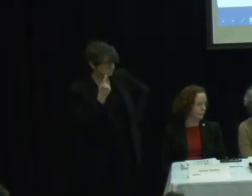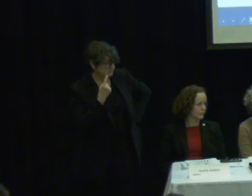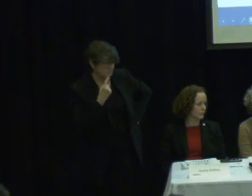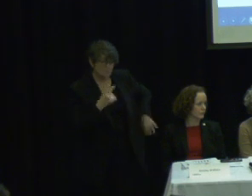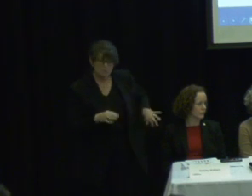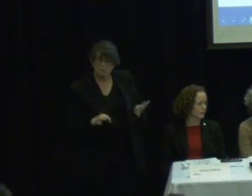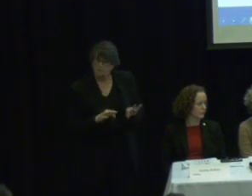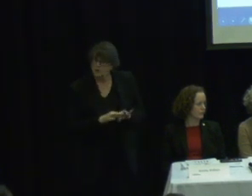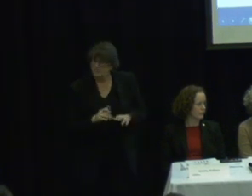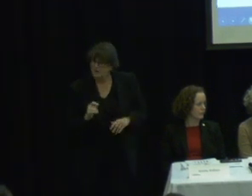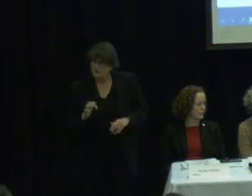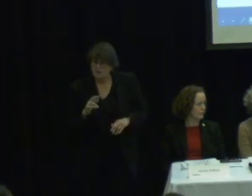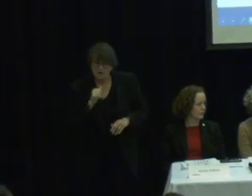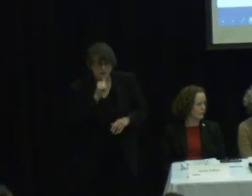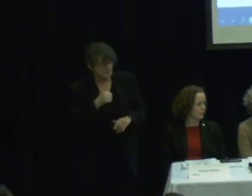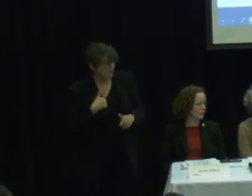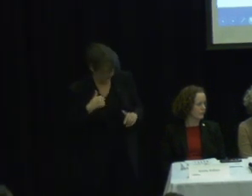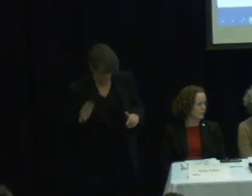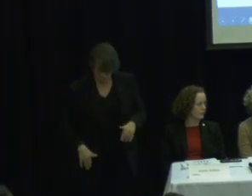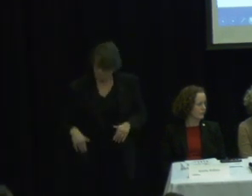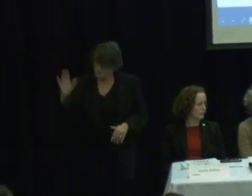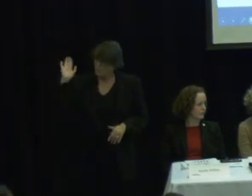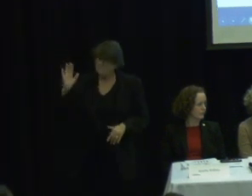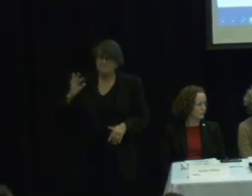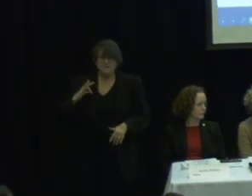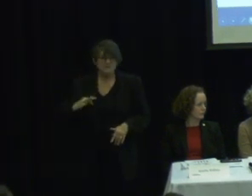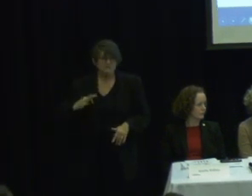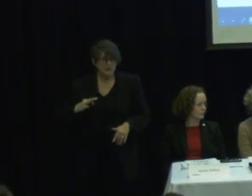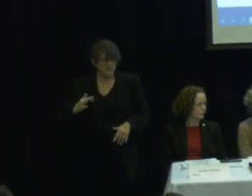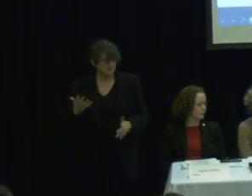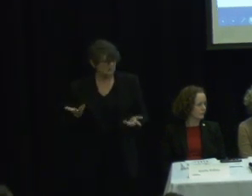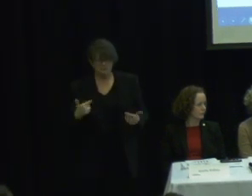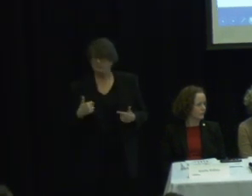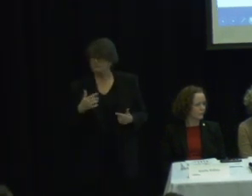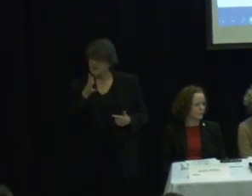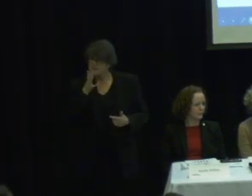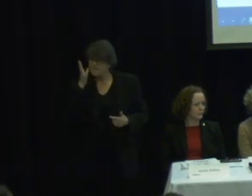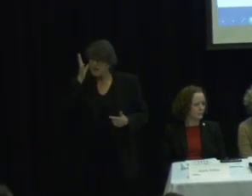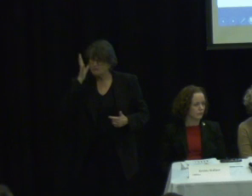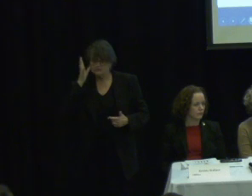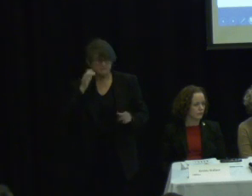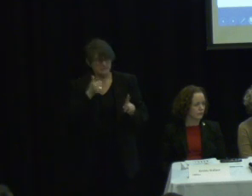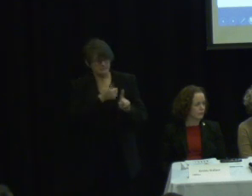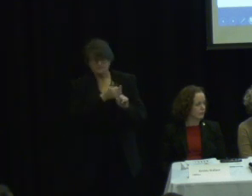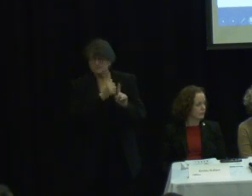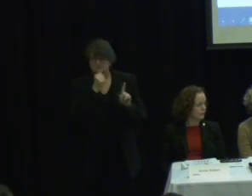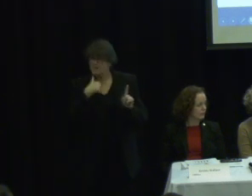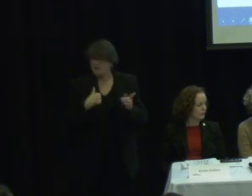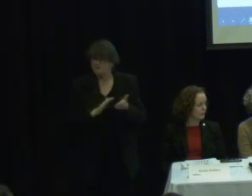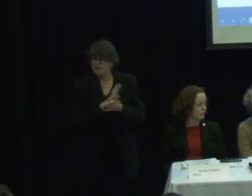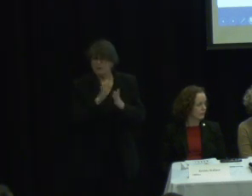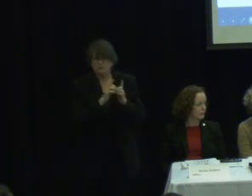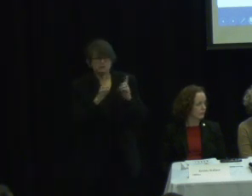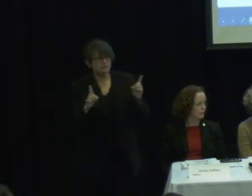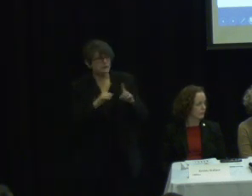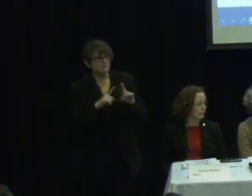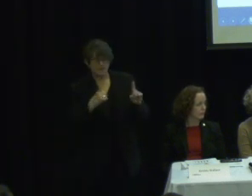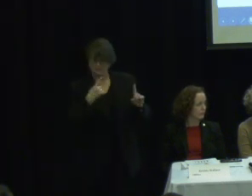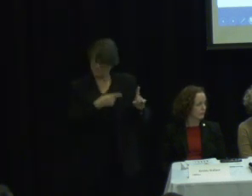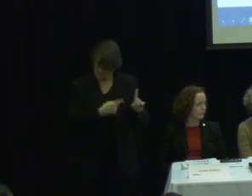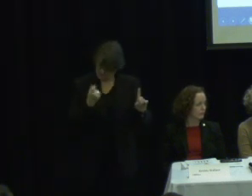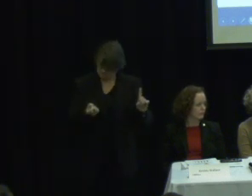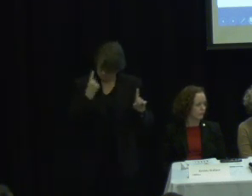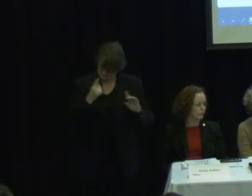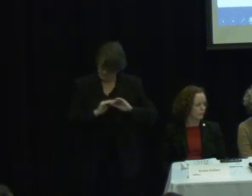in Maine, that was a pretty disheartening thing for me to hear, because my parents, even though they didn't have college degrees, were really pretty clear that